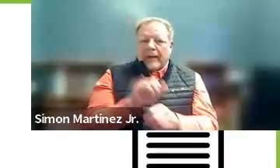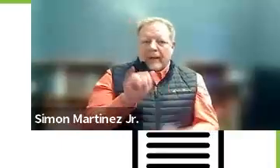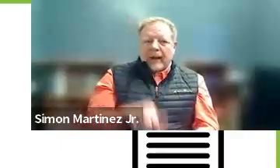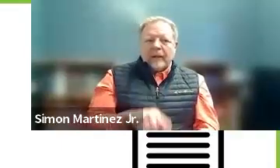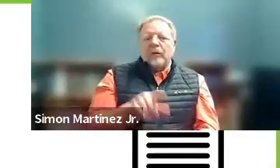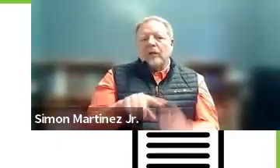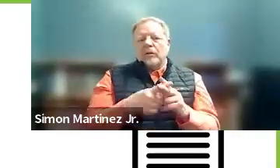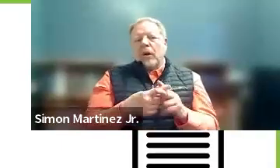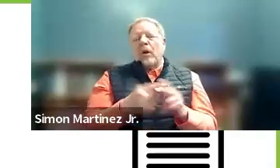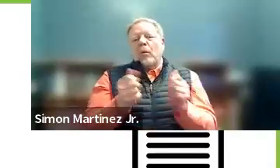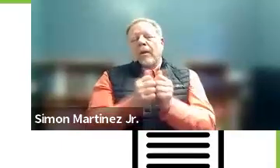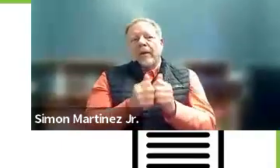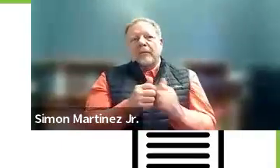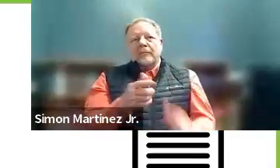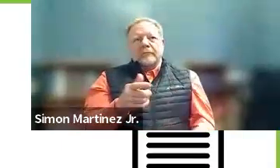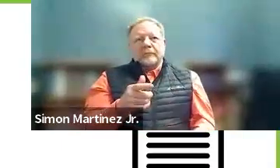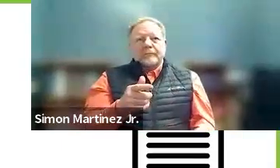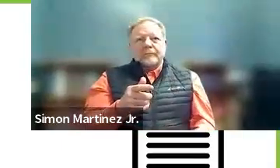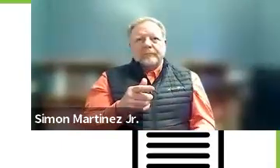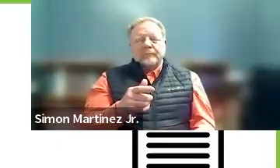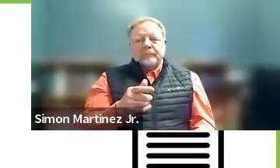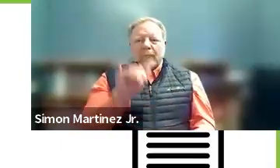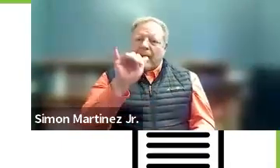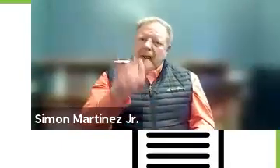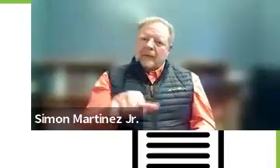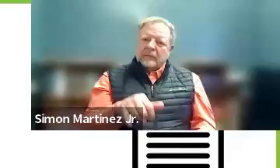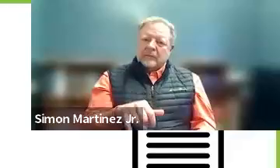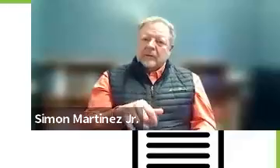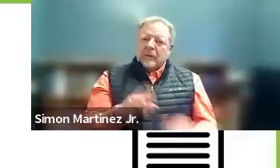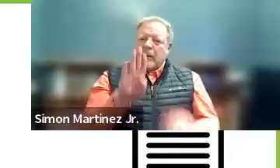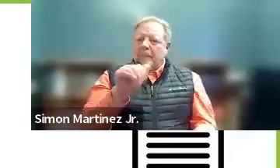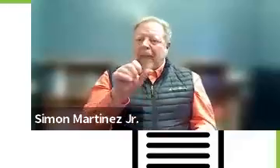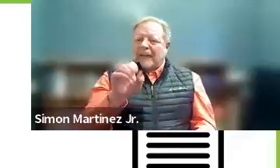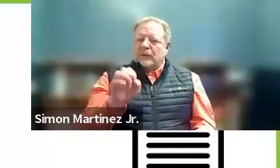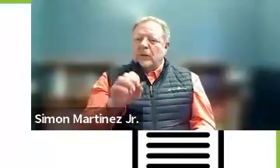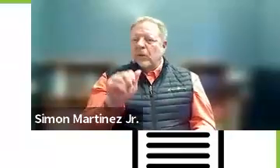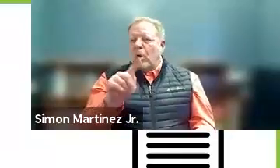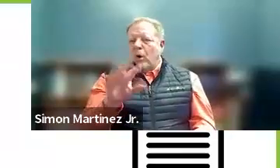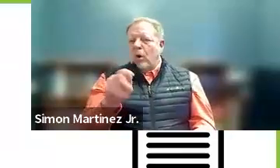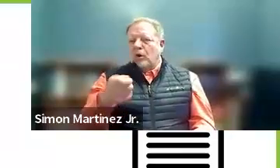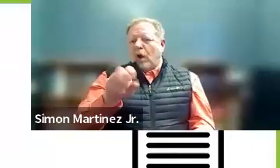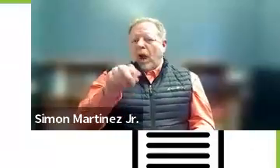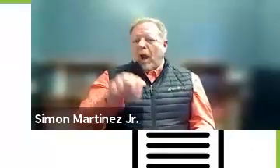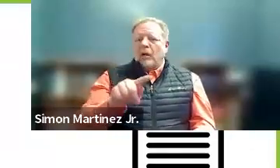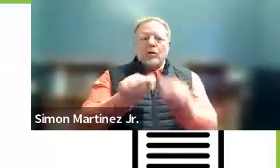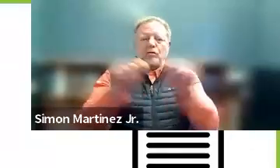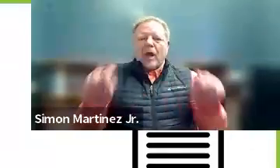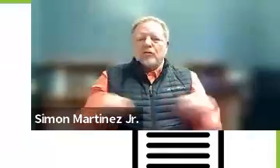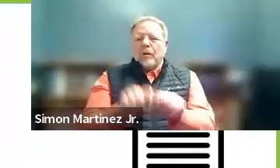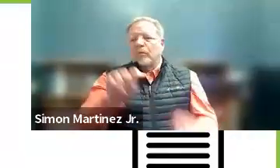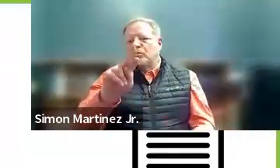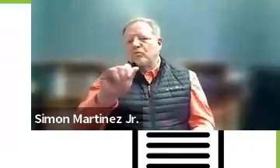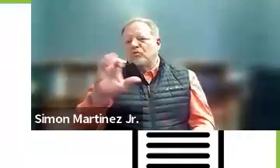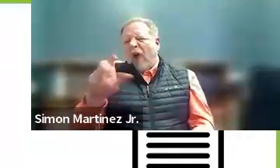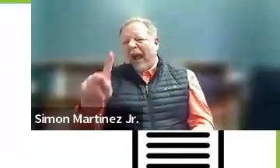could start with like that sort of base auto-generated caption or transcript track, and